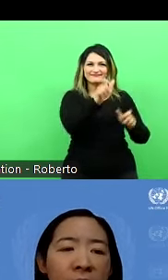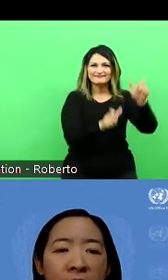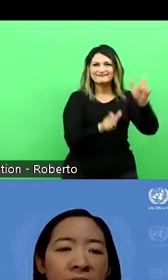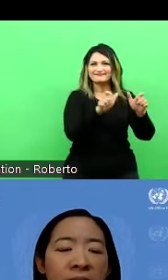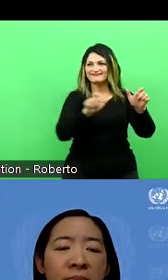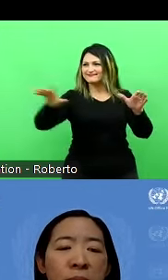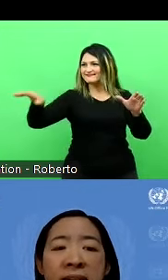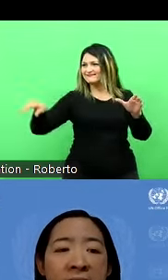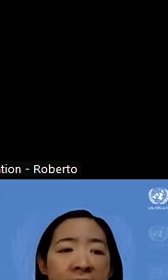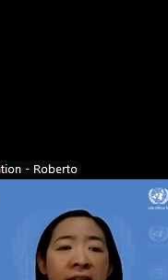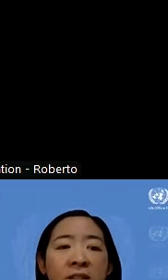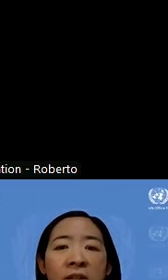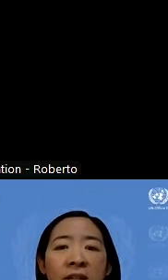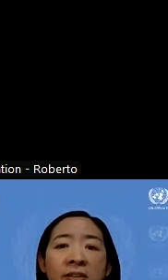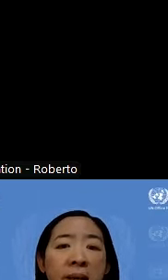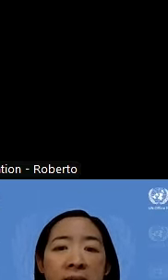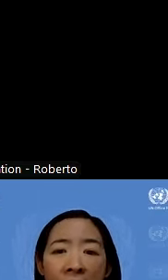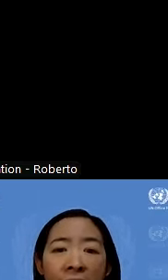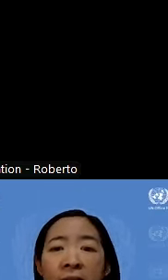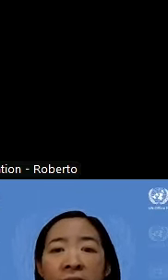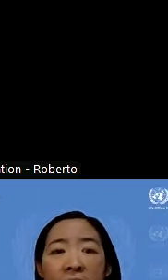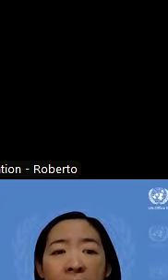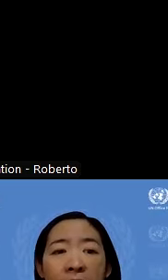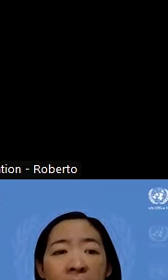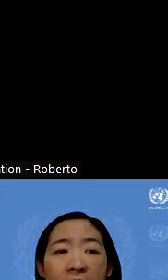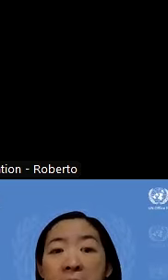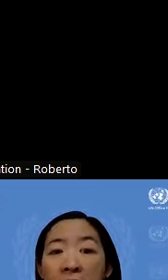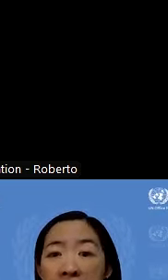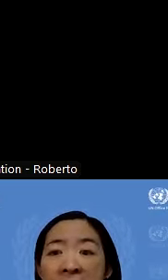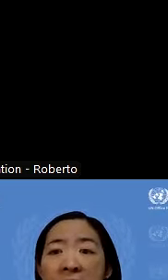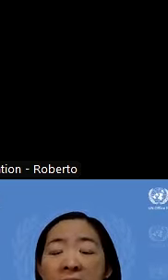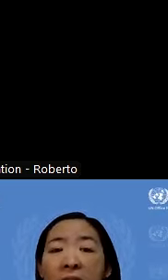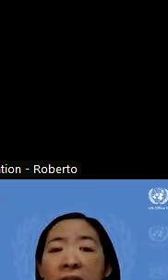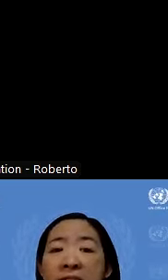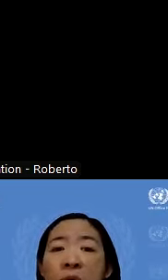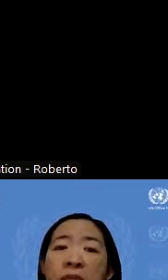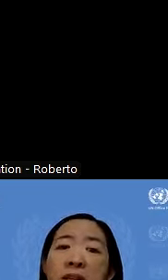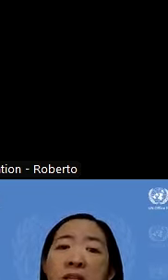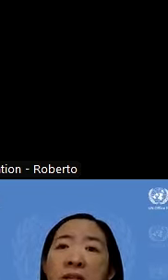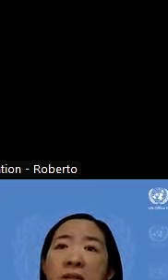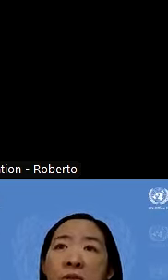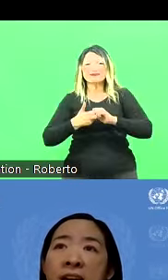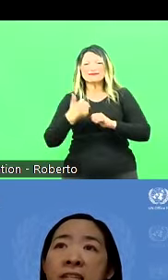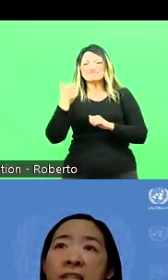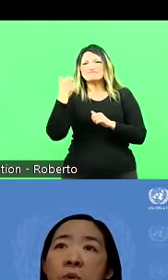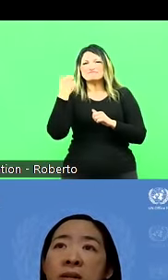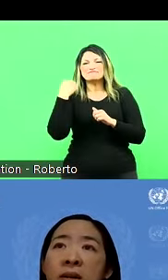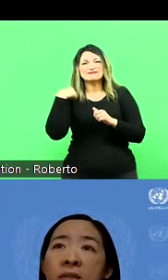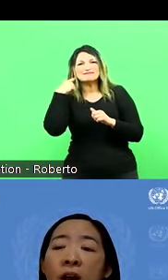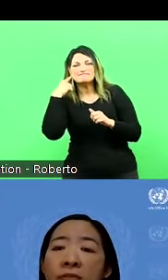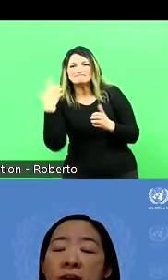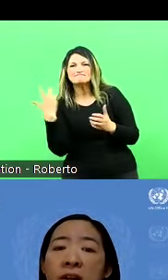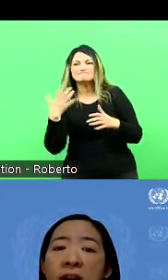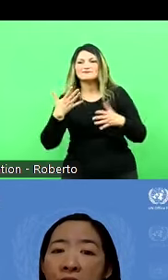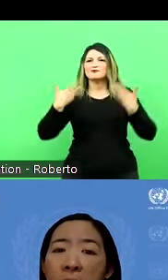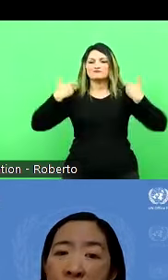physical immobilities, or even mental impairments, are living with the society with a lot